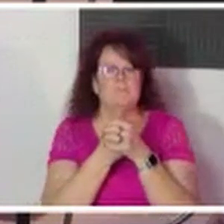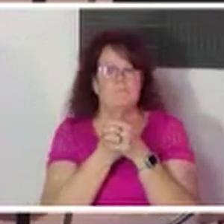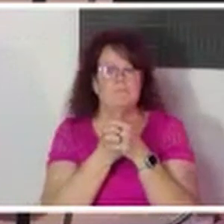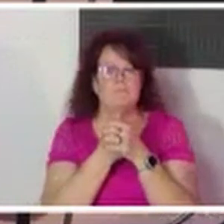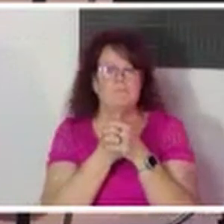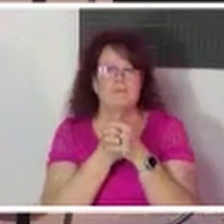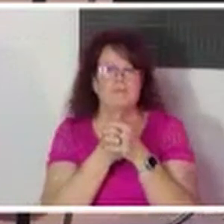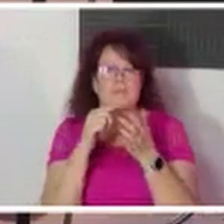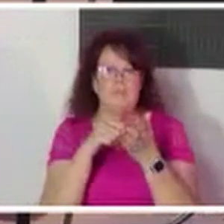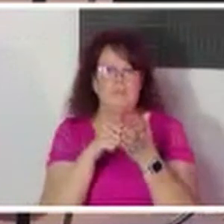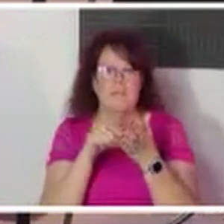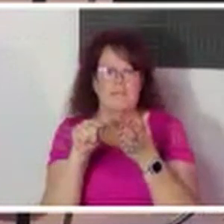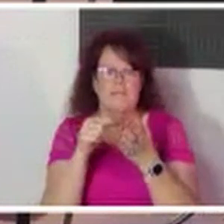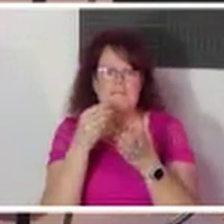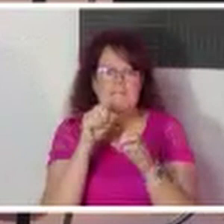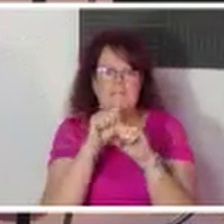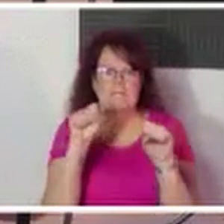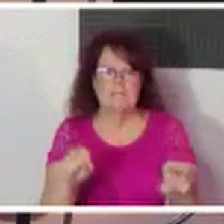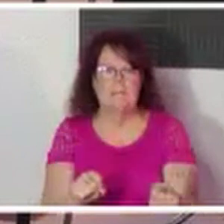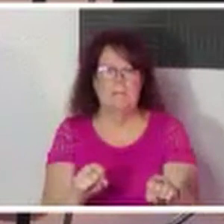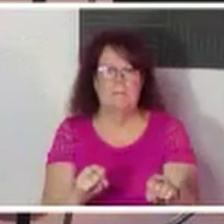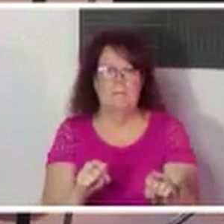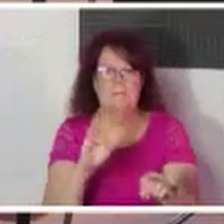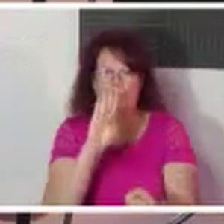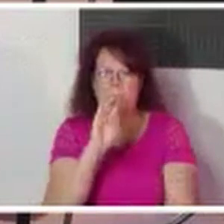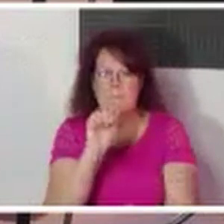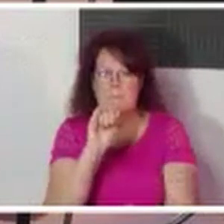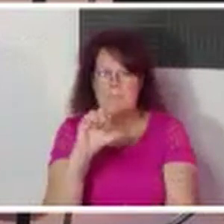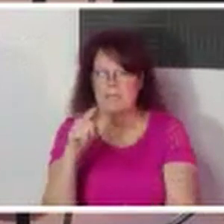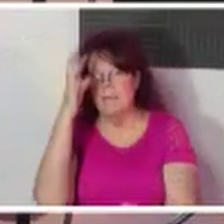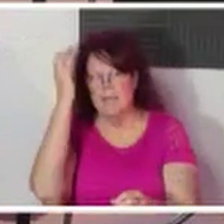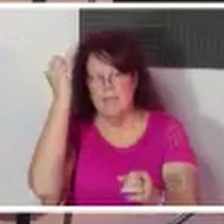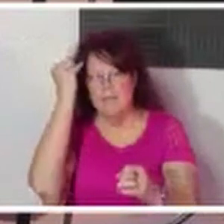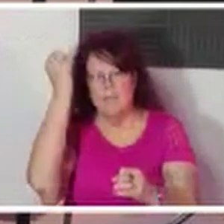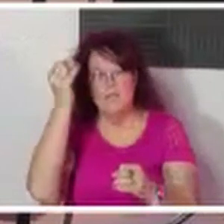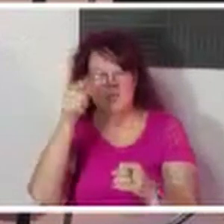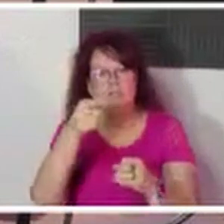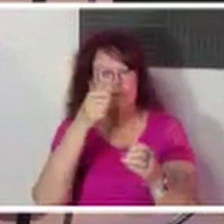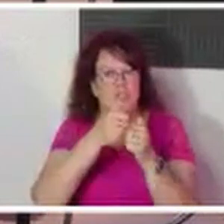But the bail system. So imagine that you have been charged with a crime and you get arrested.